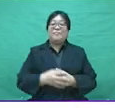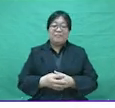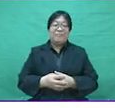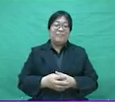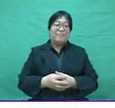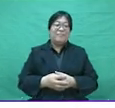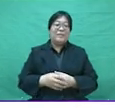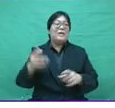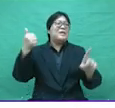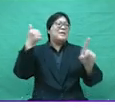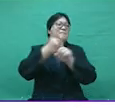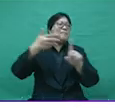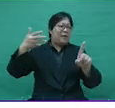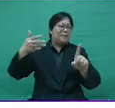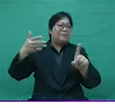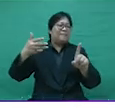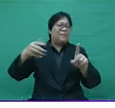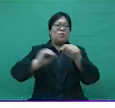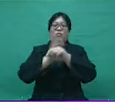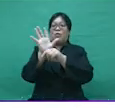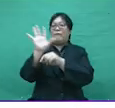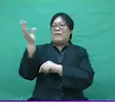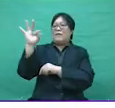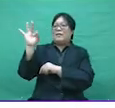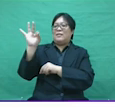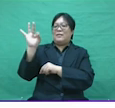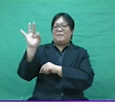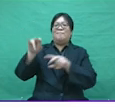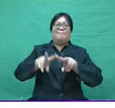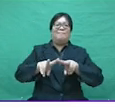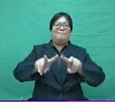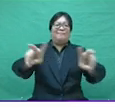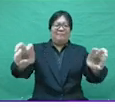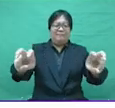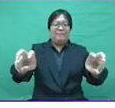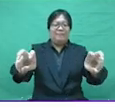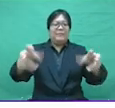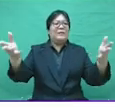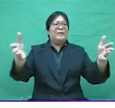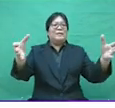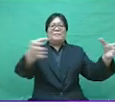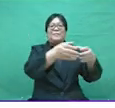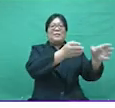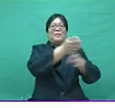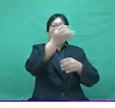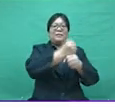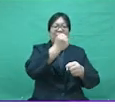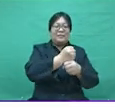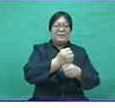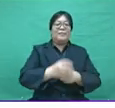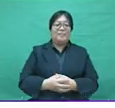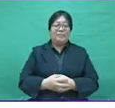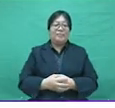is that the impact of the COVID-19 pandemic on the labor